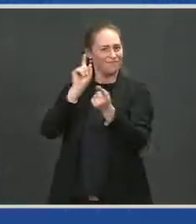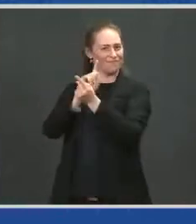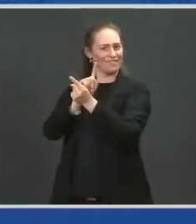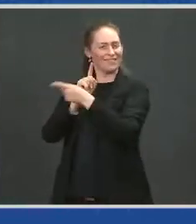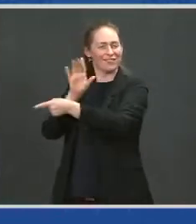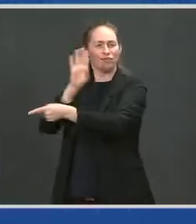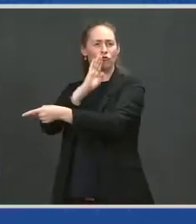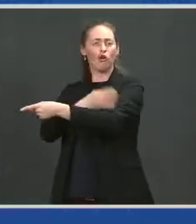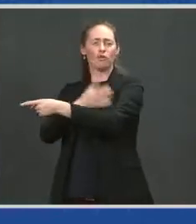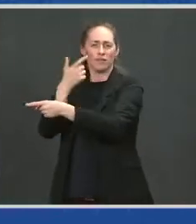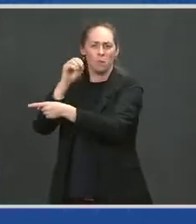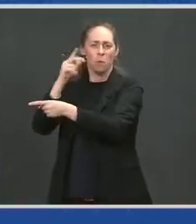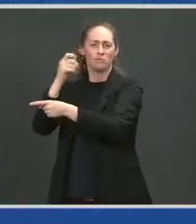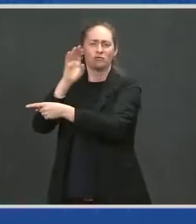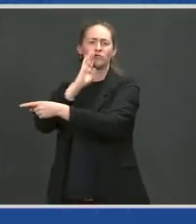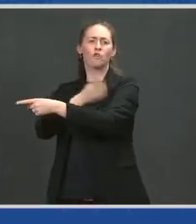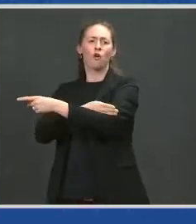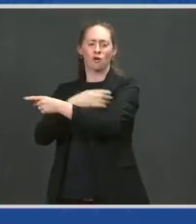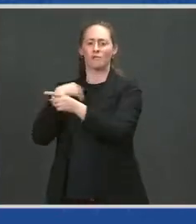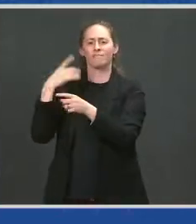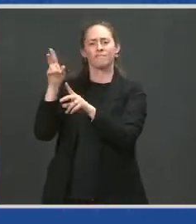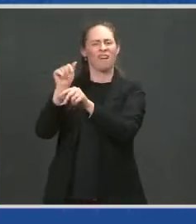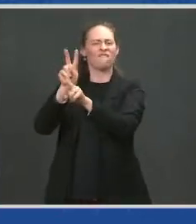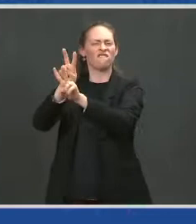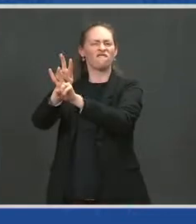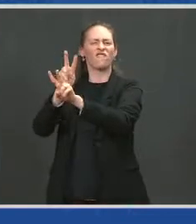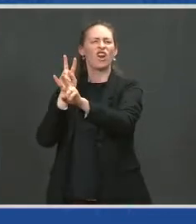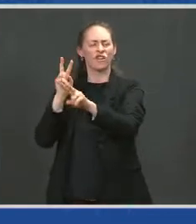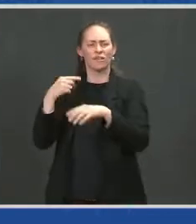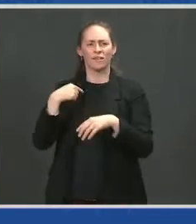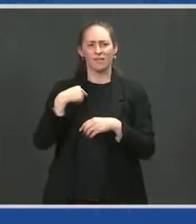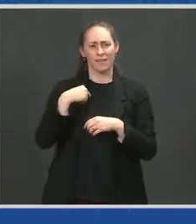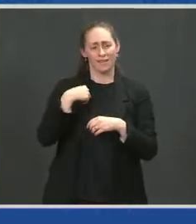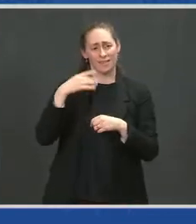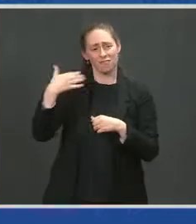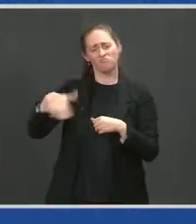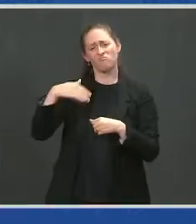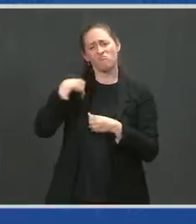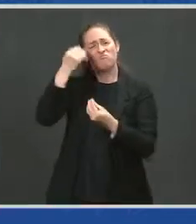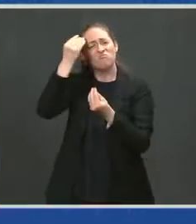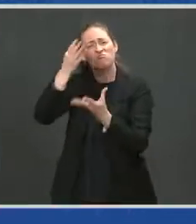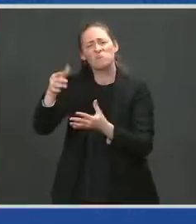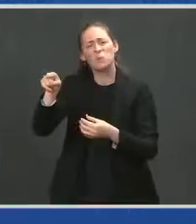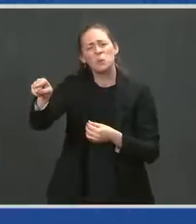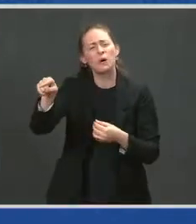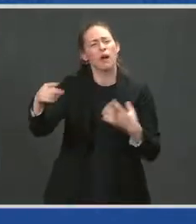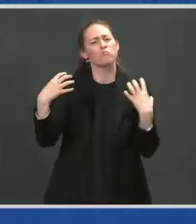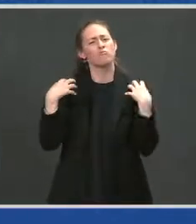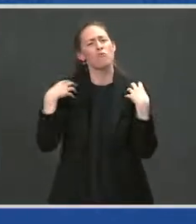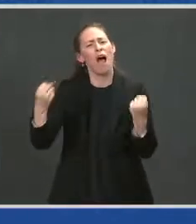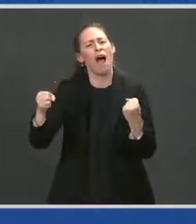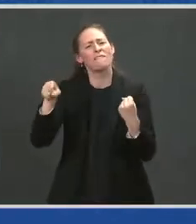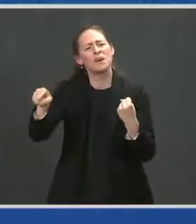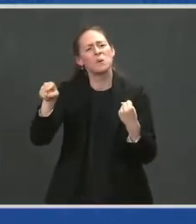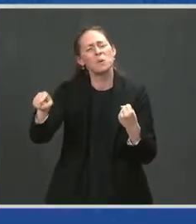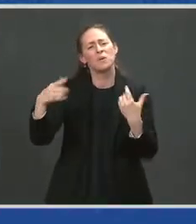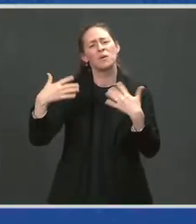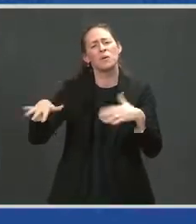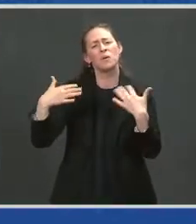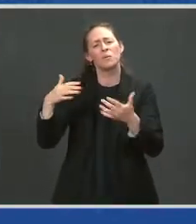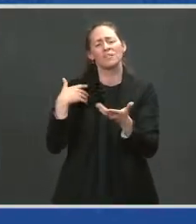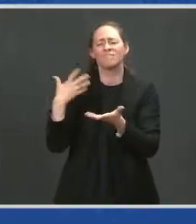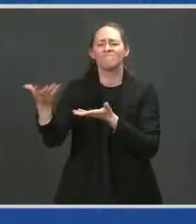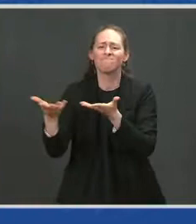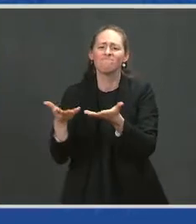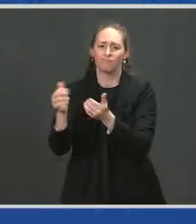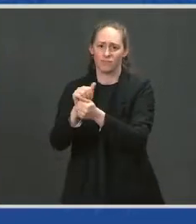funeral, I told her how brave I thought she was. And I sort of knelt down to hold her hand. I